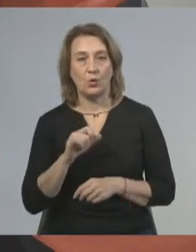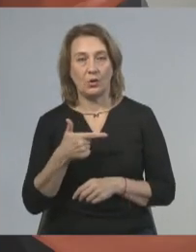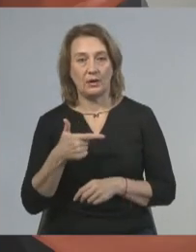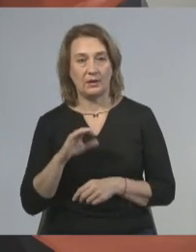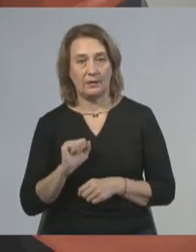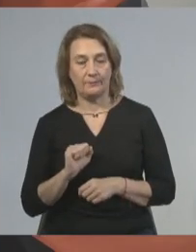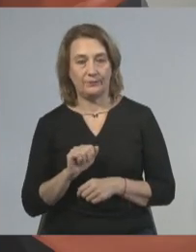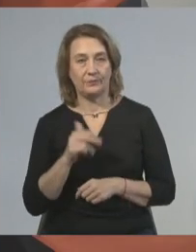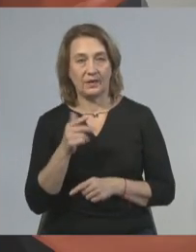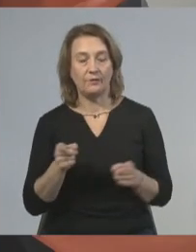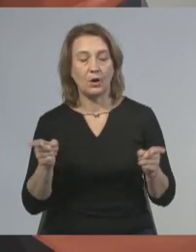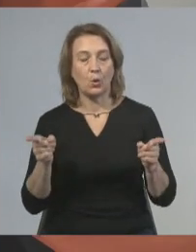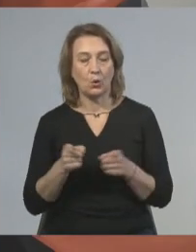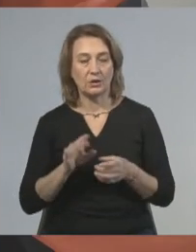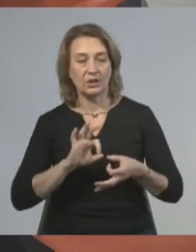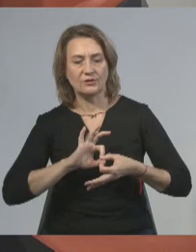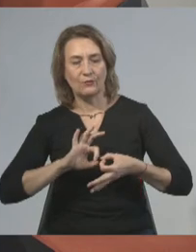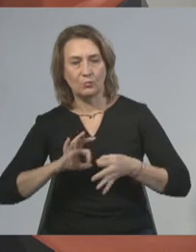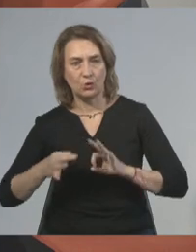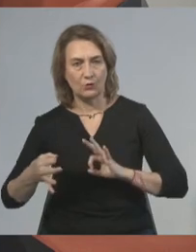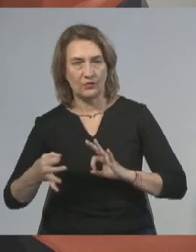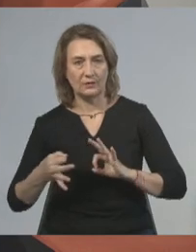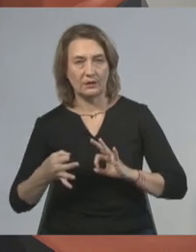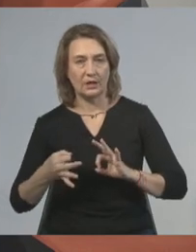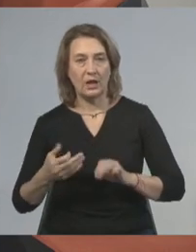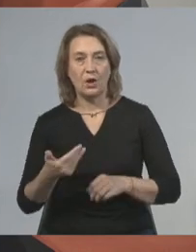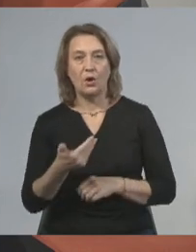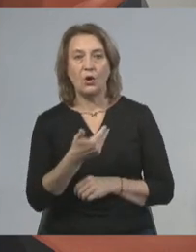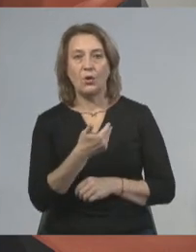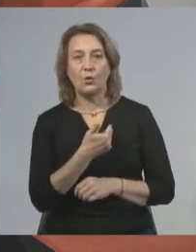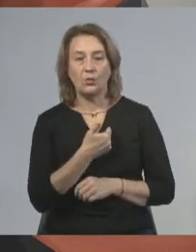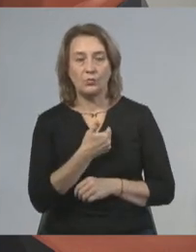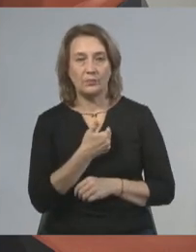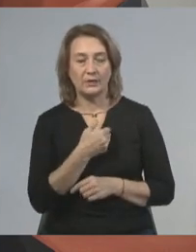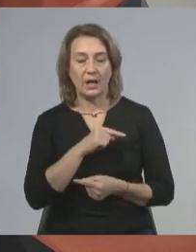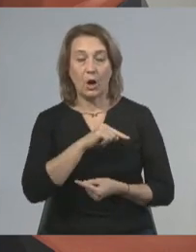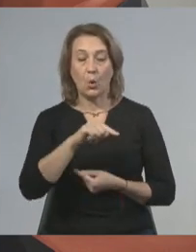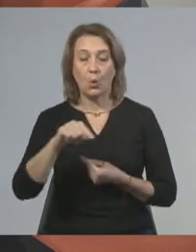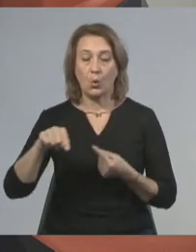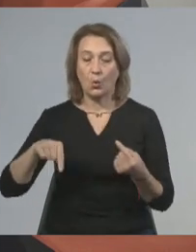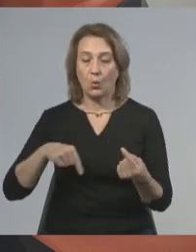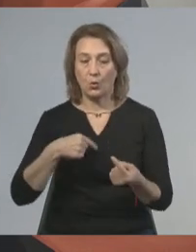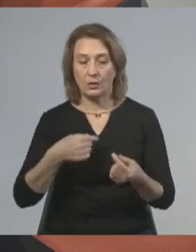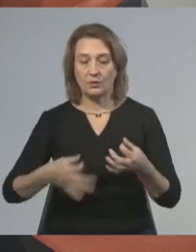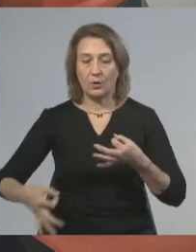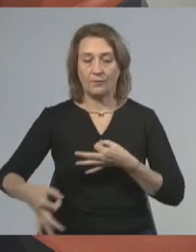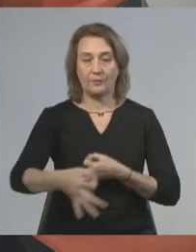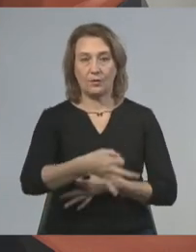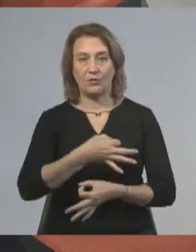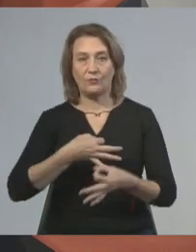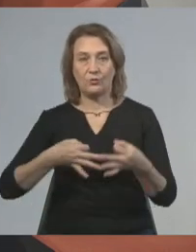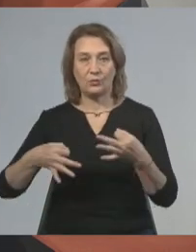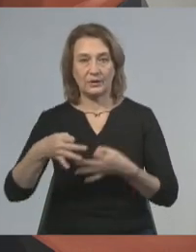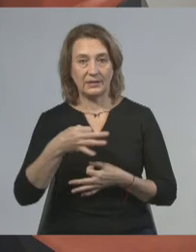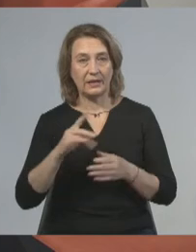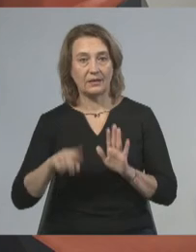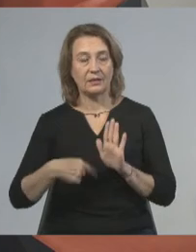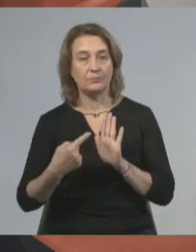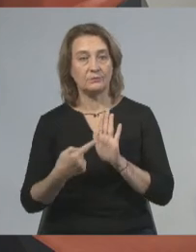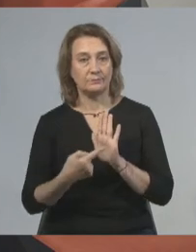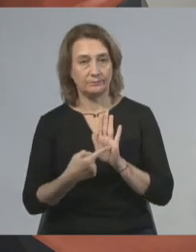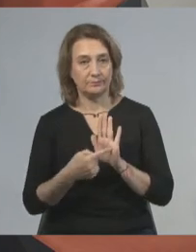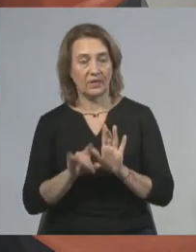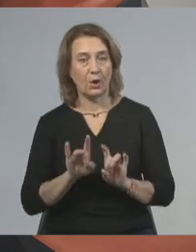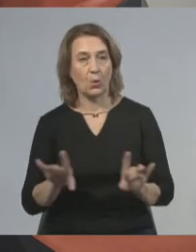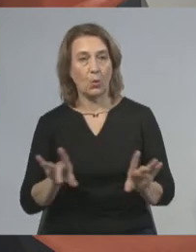i know that uh has come to mike but we have another